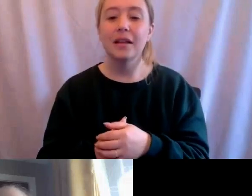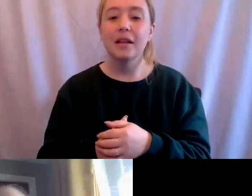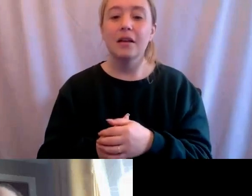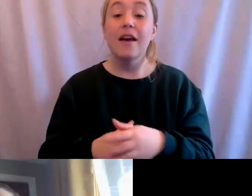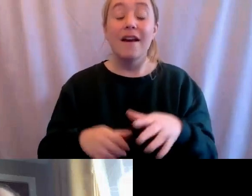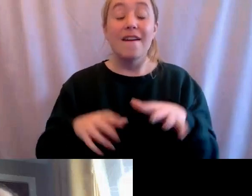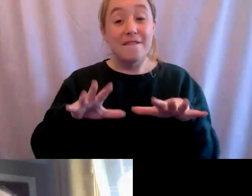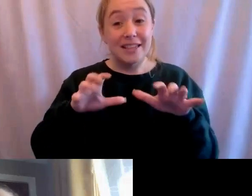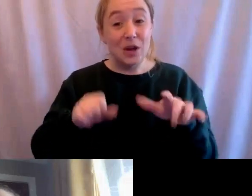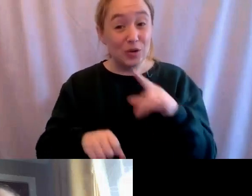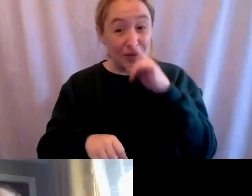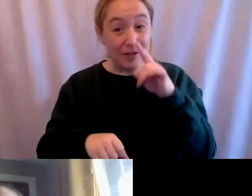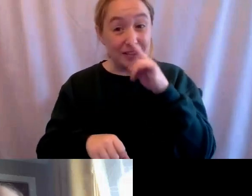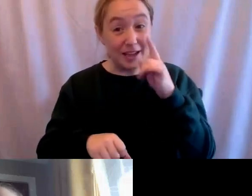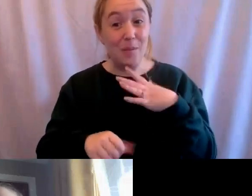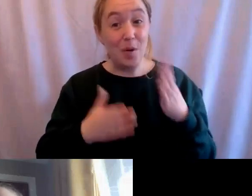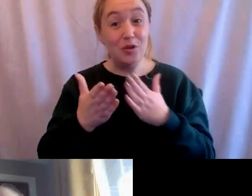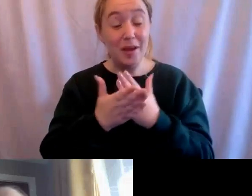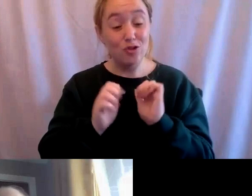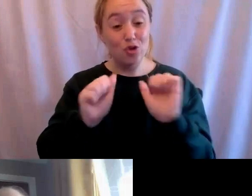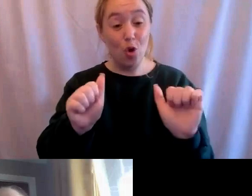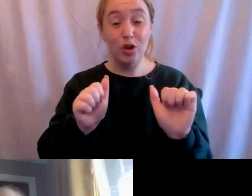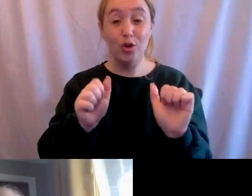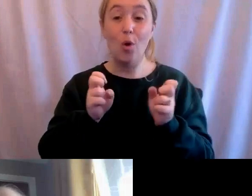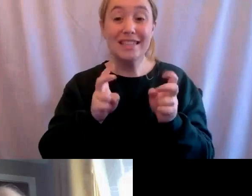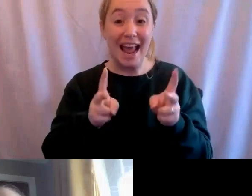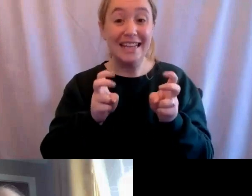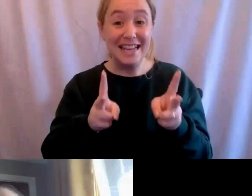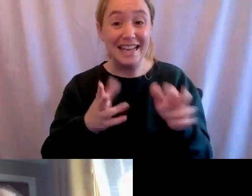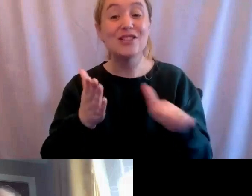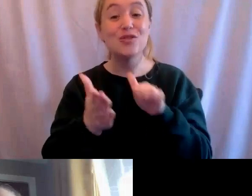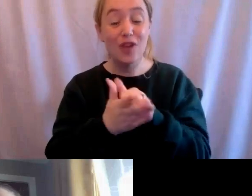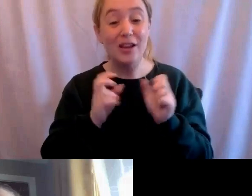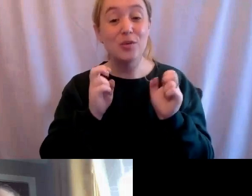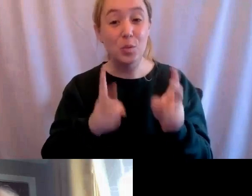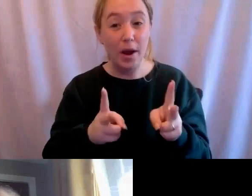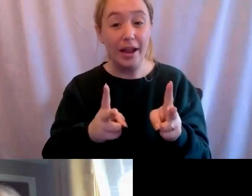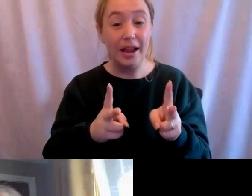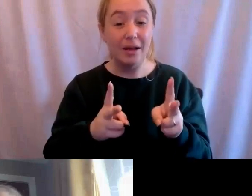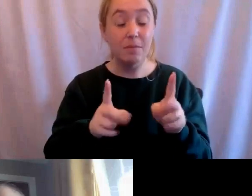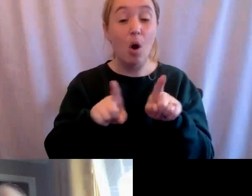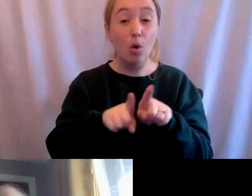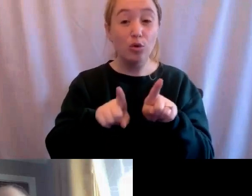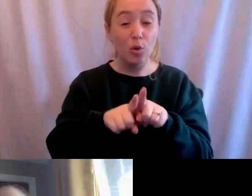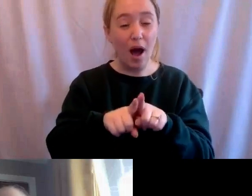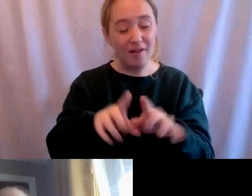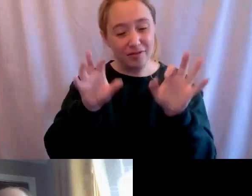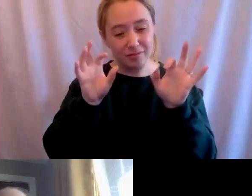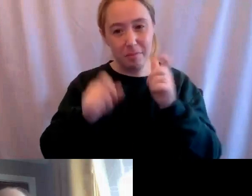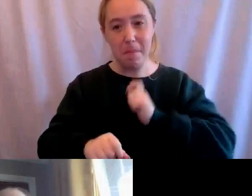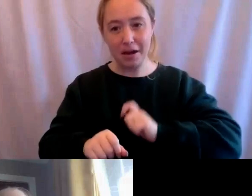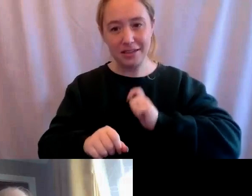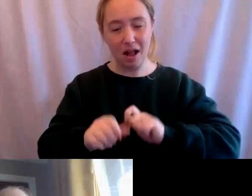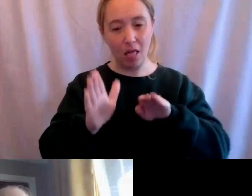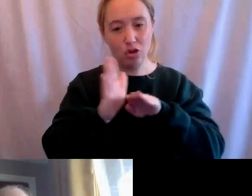are fussy and we like to make sure your technique's correct and that we've given you a really personalised training programme.